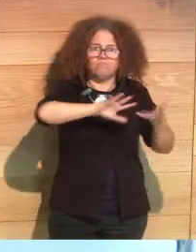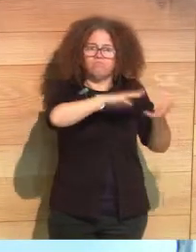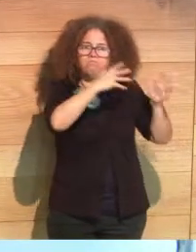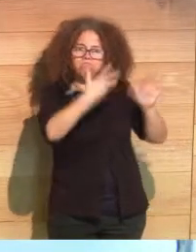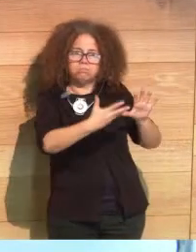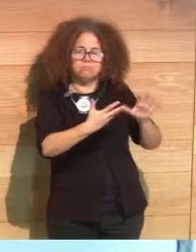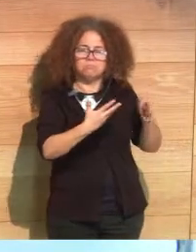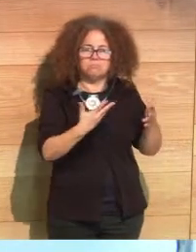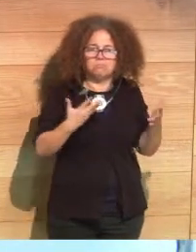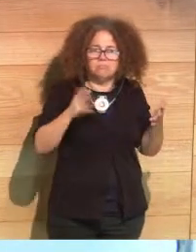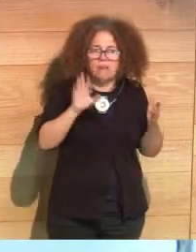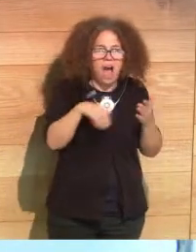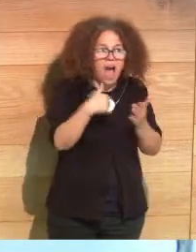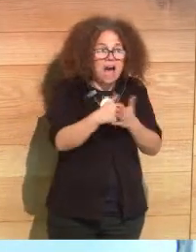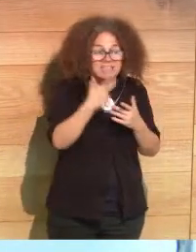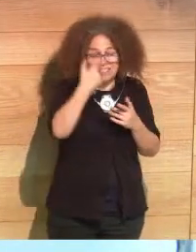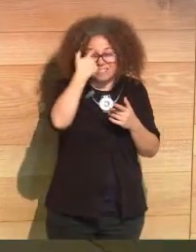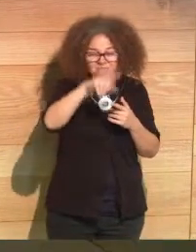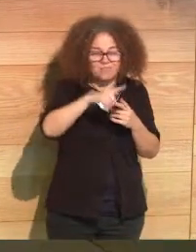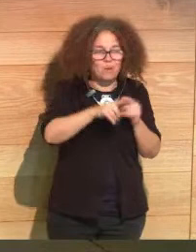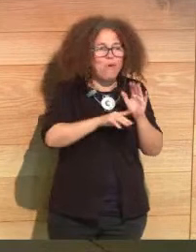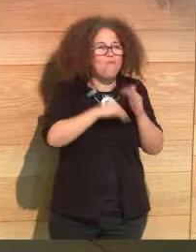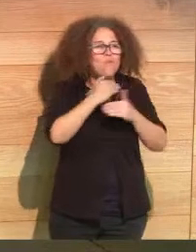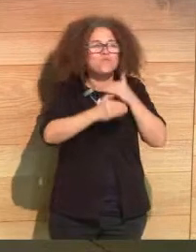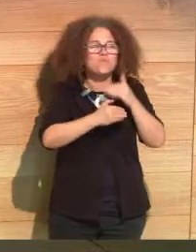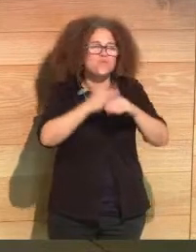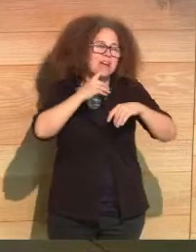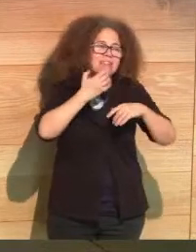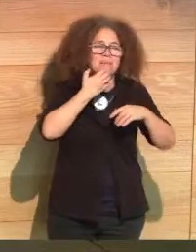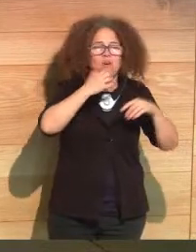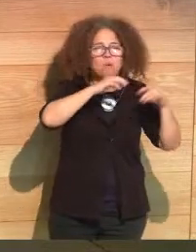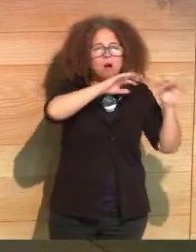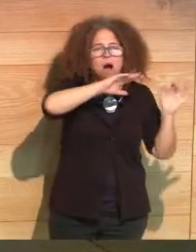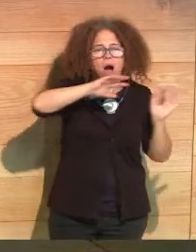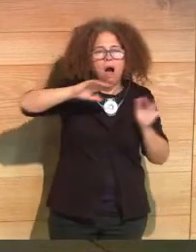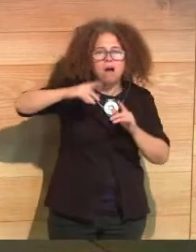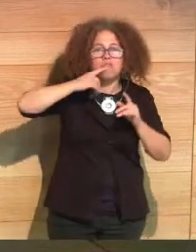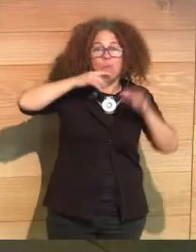really from being in Tokyo in January with the snow around.